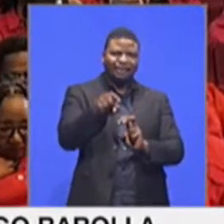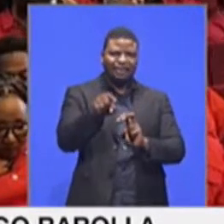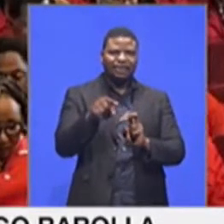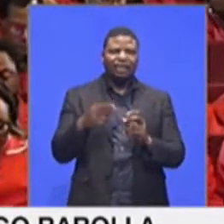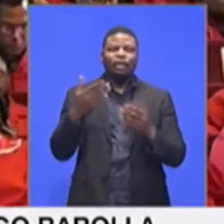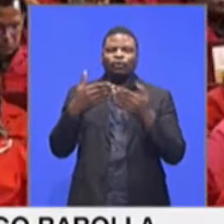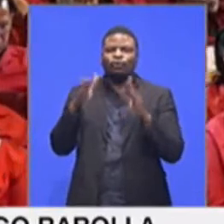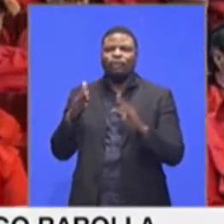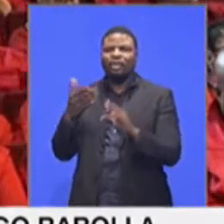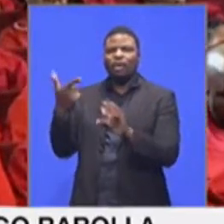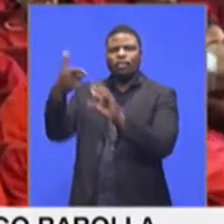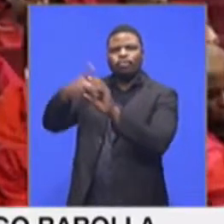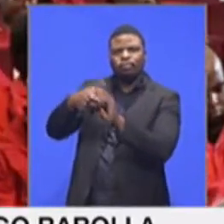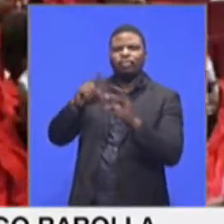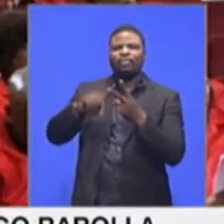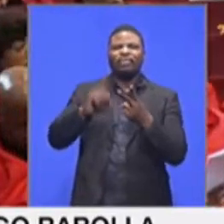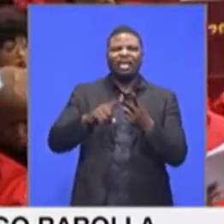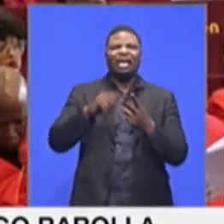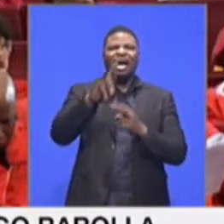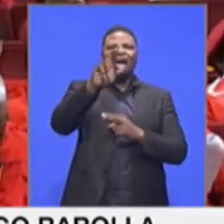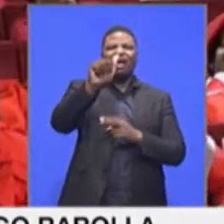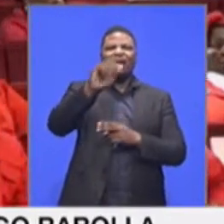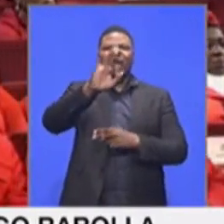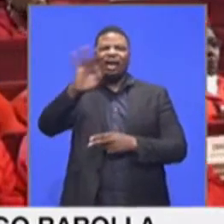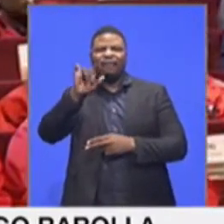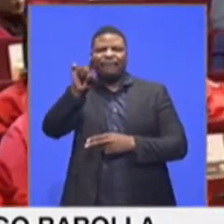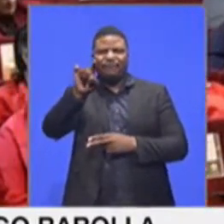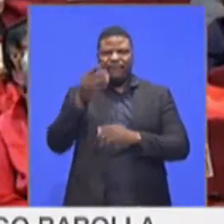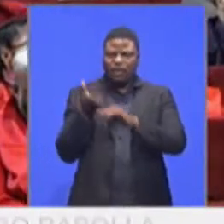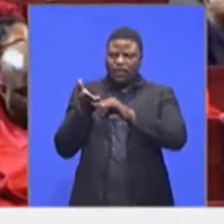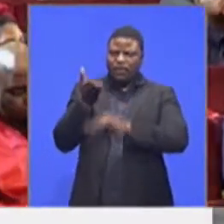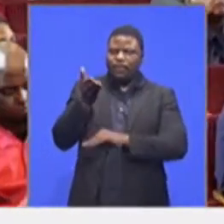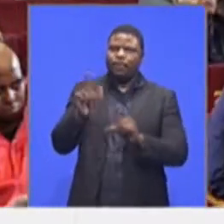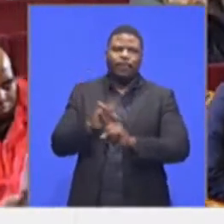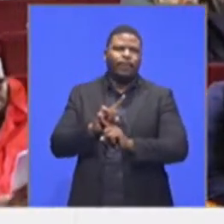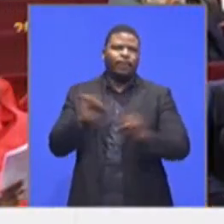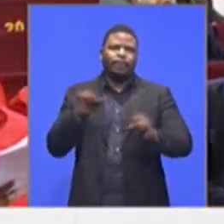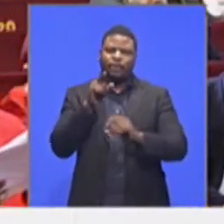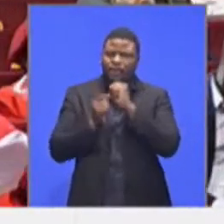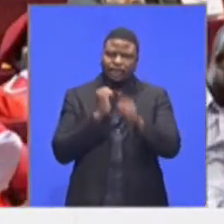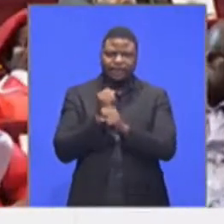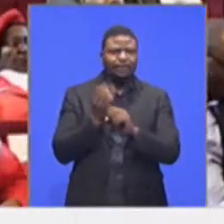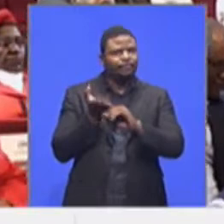road accident fund levy will not be increased this year.